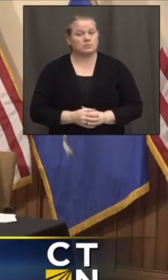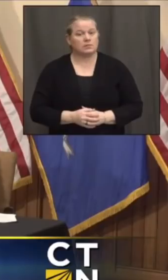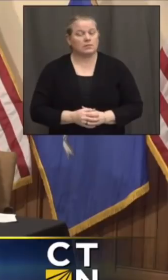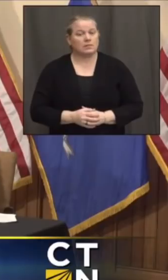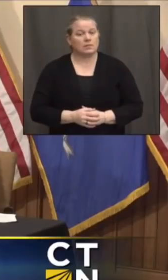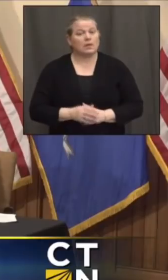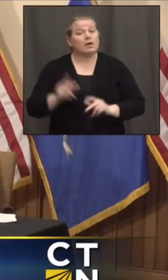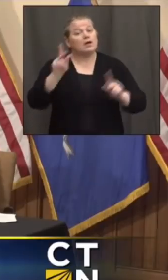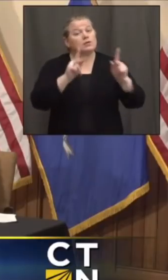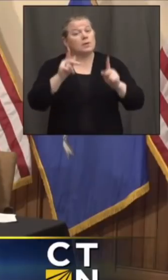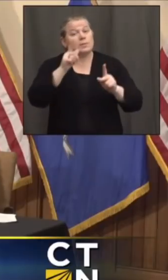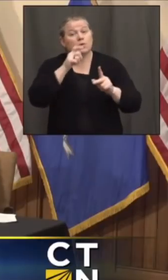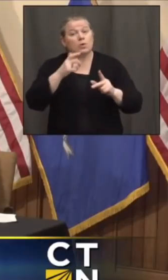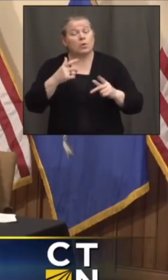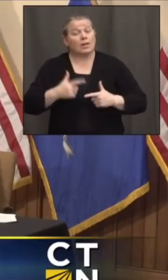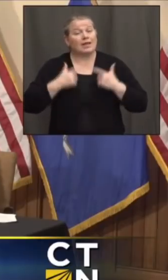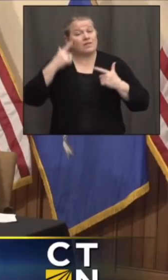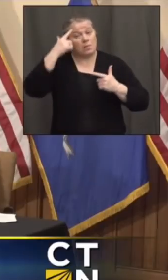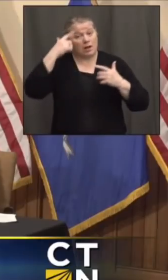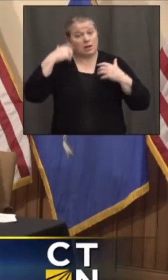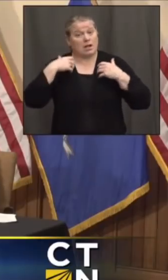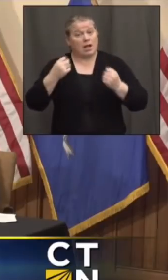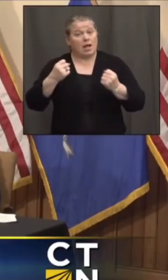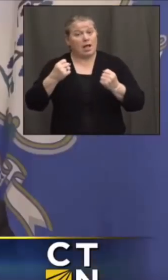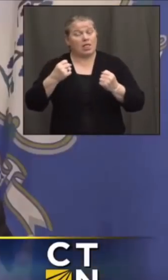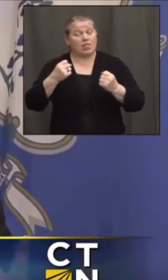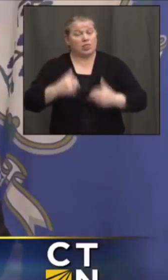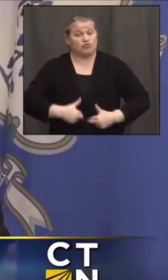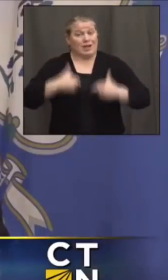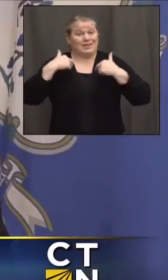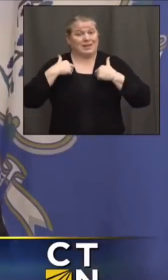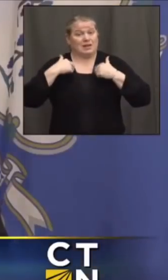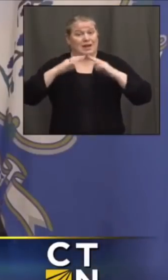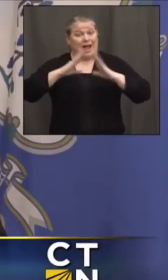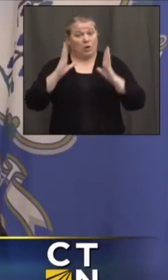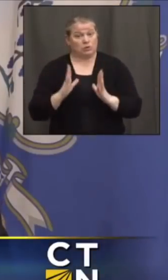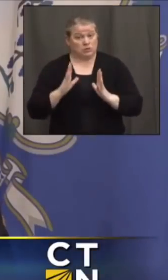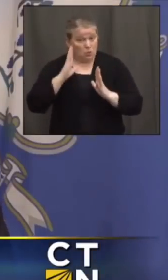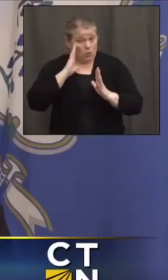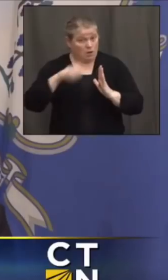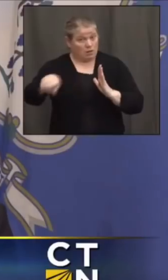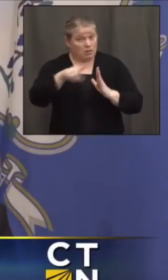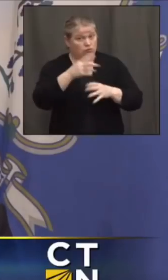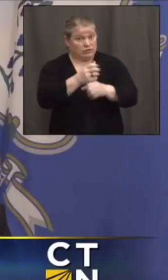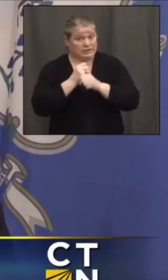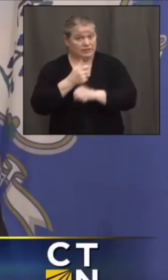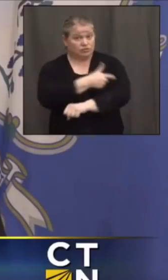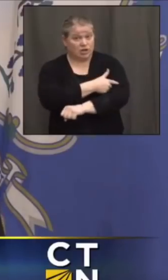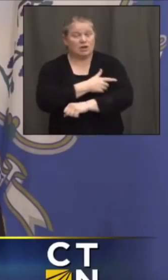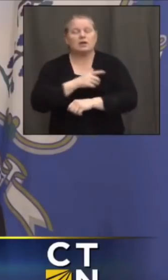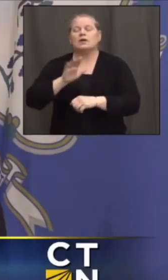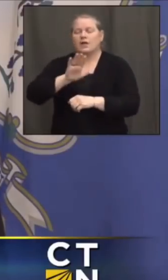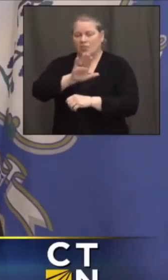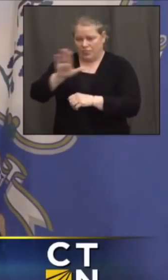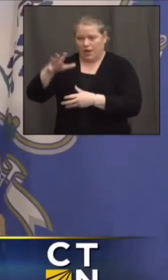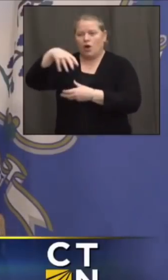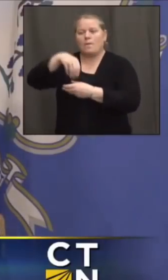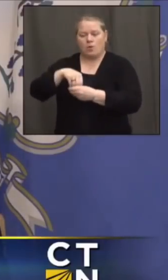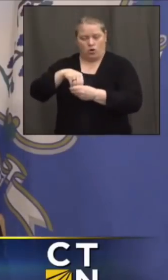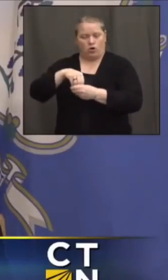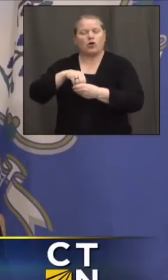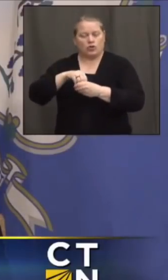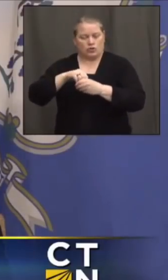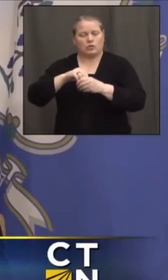they part of one of the next groups? Yeah, they are part of congregate settings. They are part of this group now. They will be phased in over the